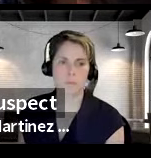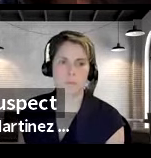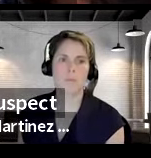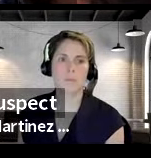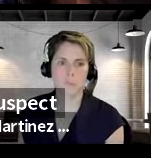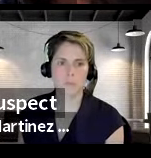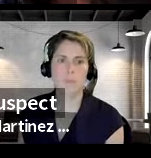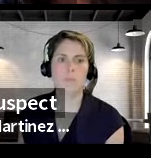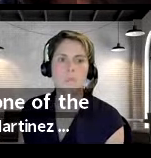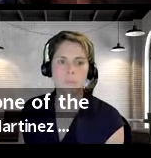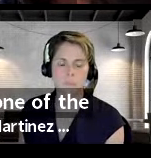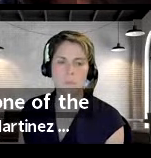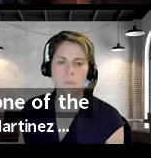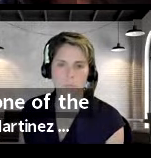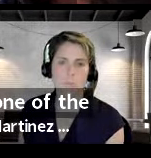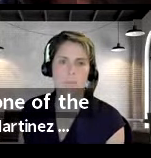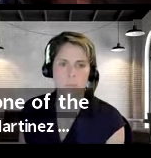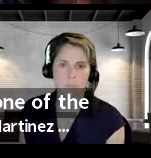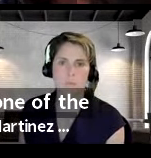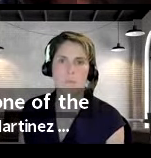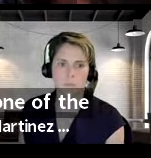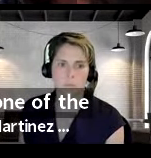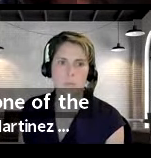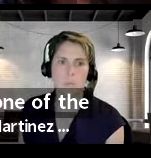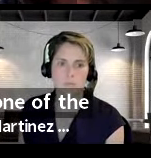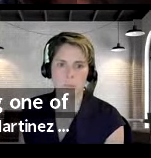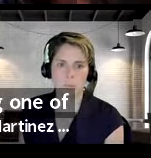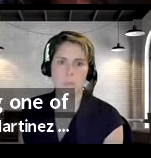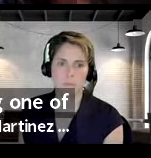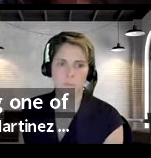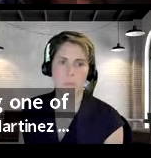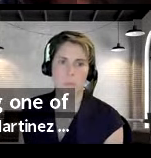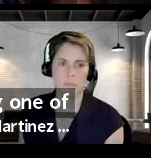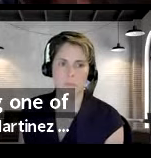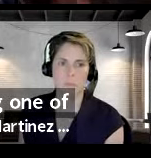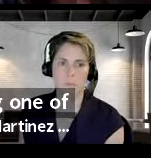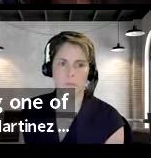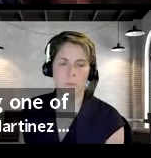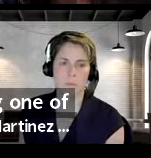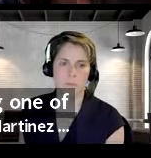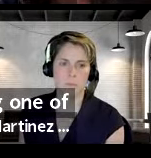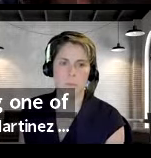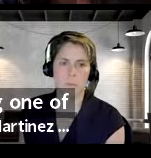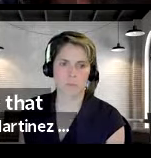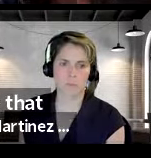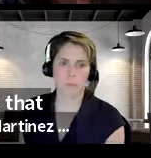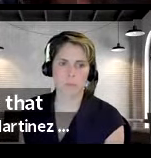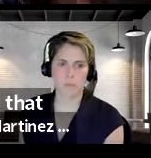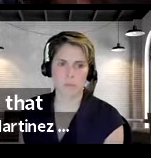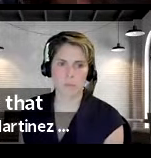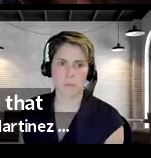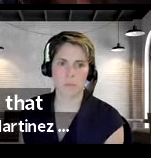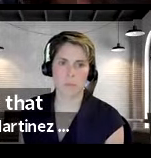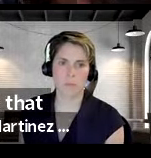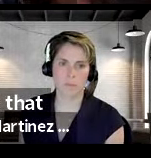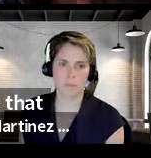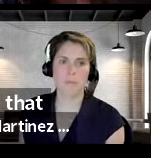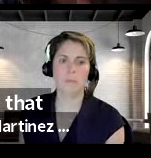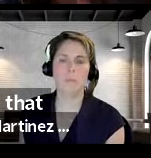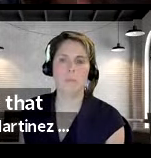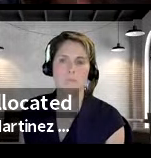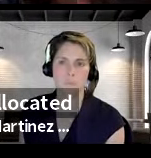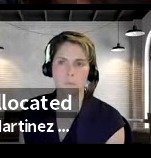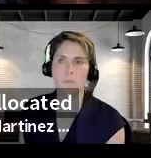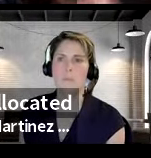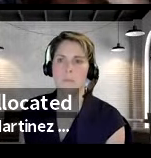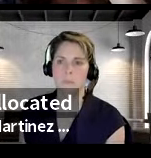receiving one of the different vaccine types, that it is possible that because the mix changed when they were sub-allocated,